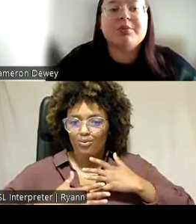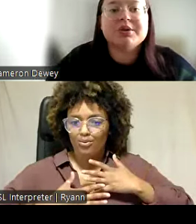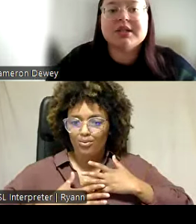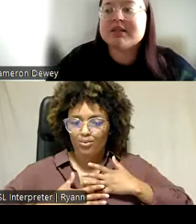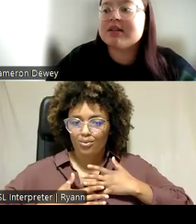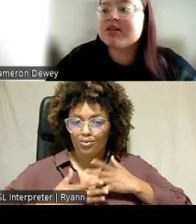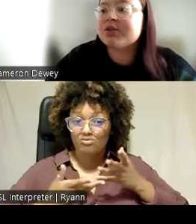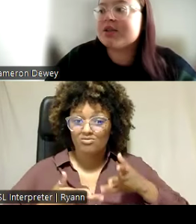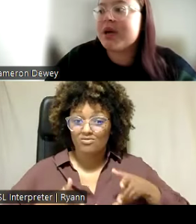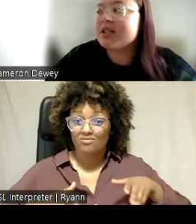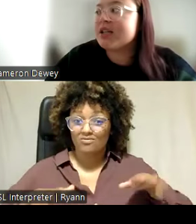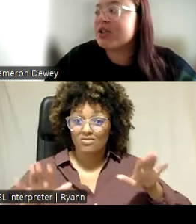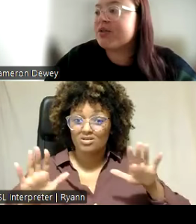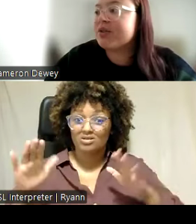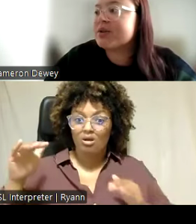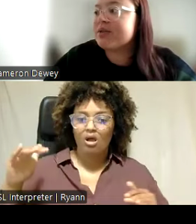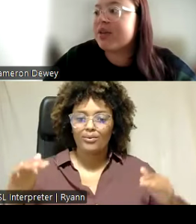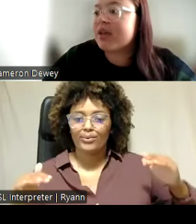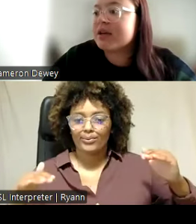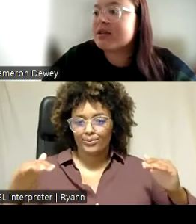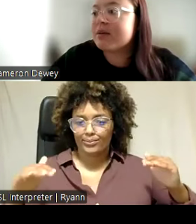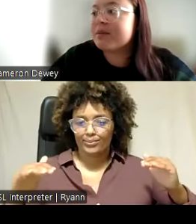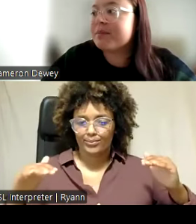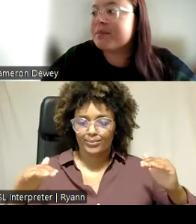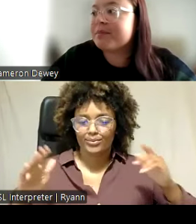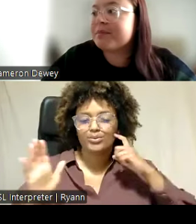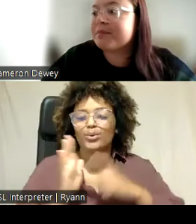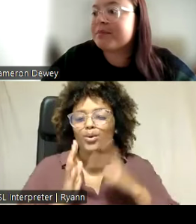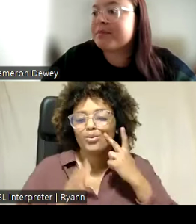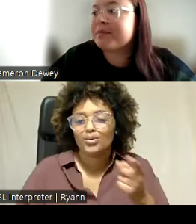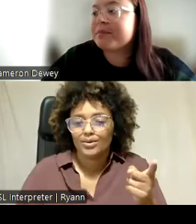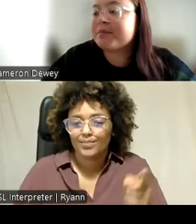to homeostasis. So just pay attention for those different things.